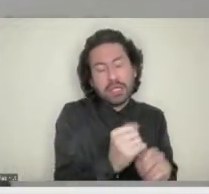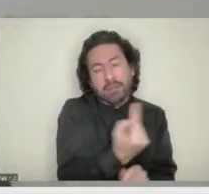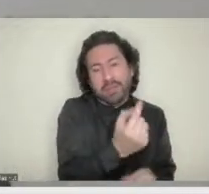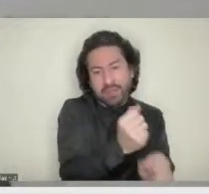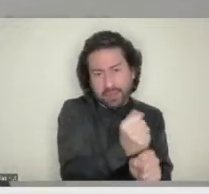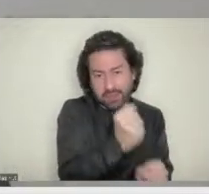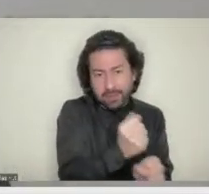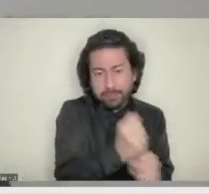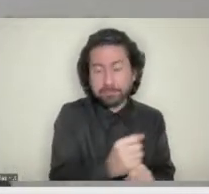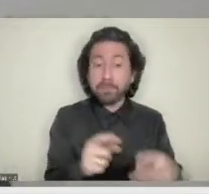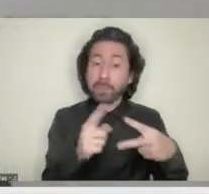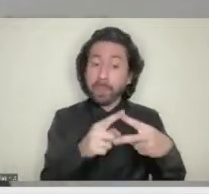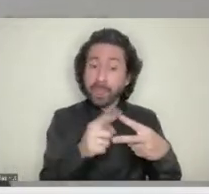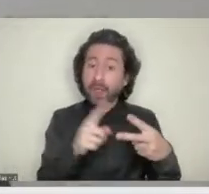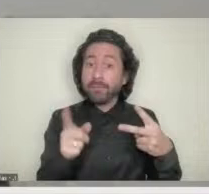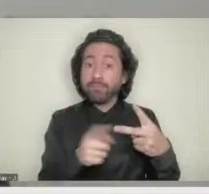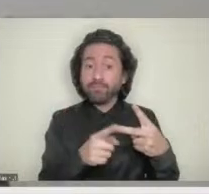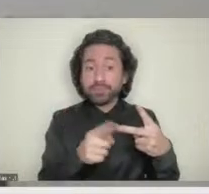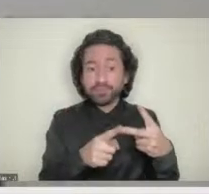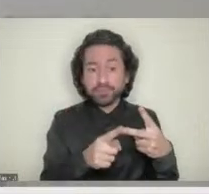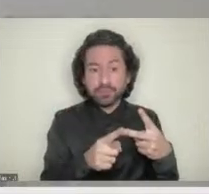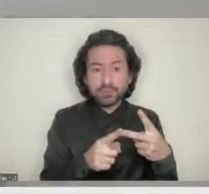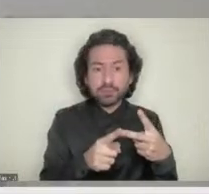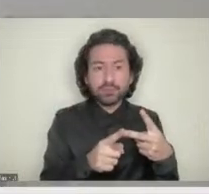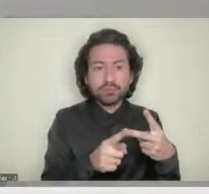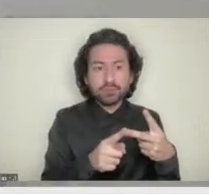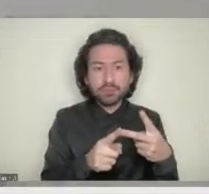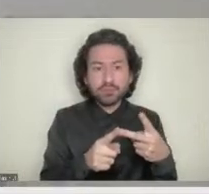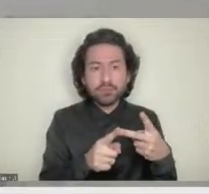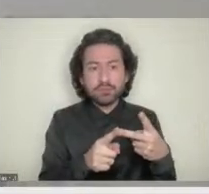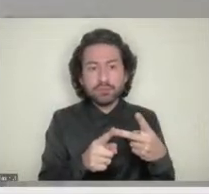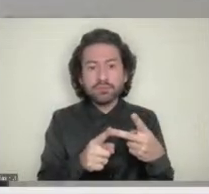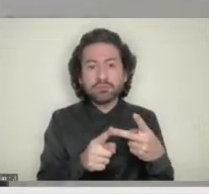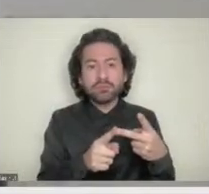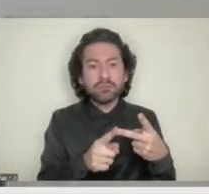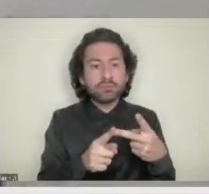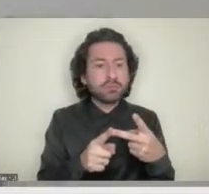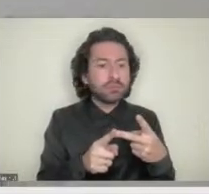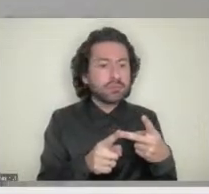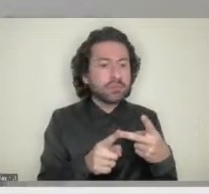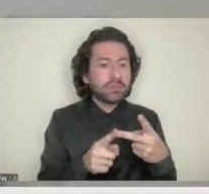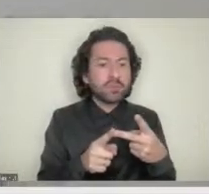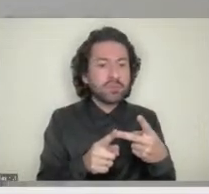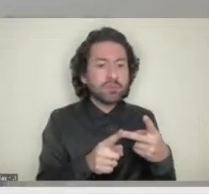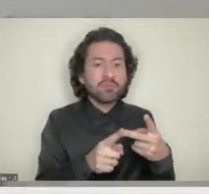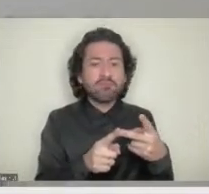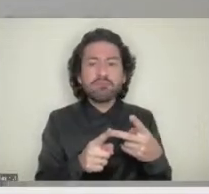of independent workers. And then Claudia asked,